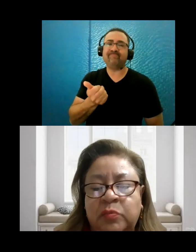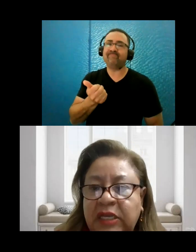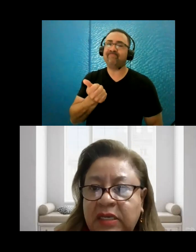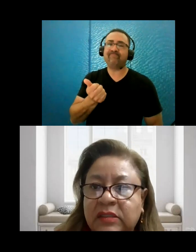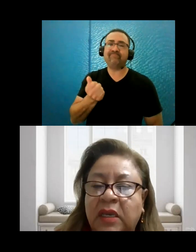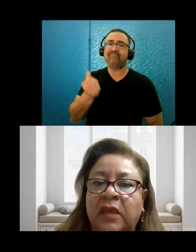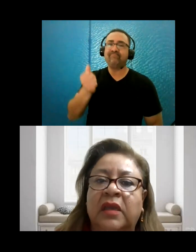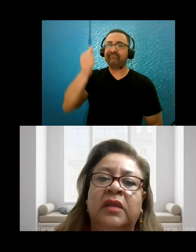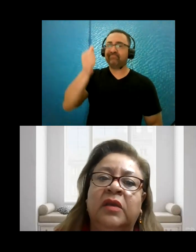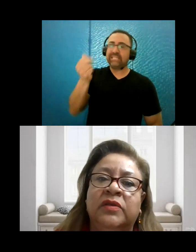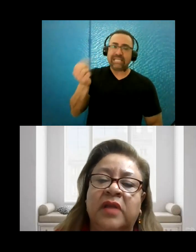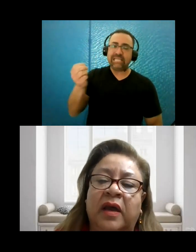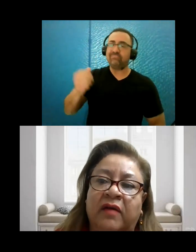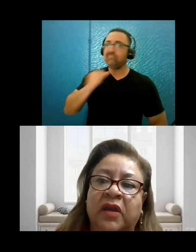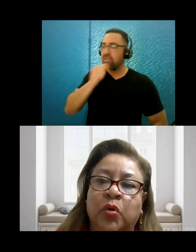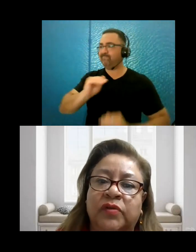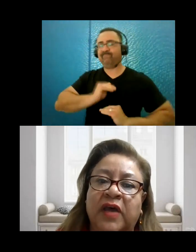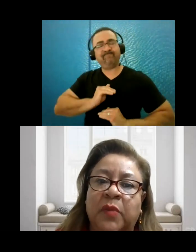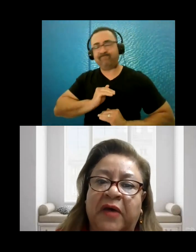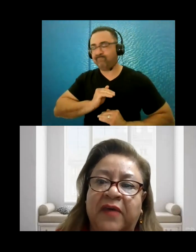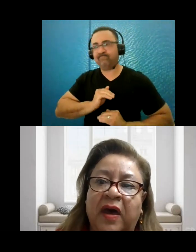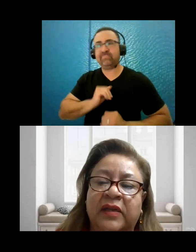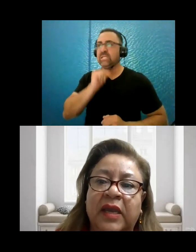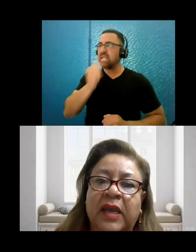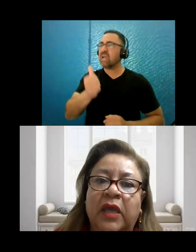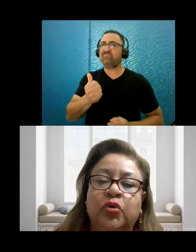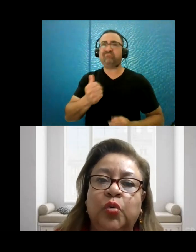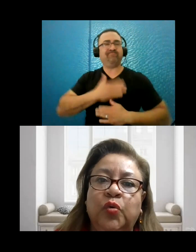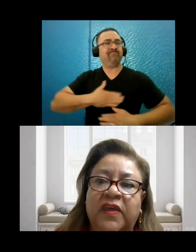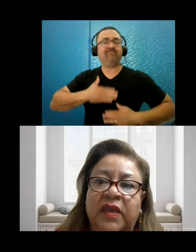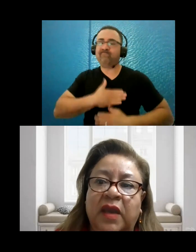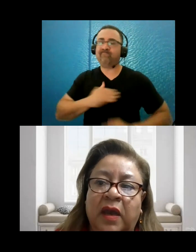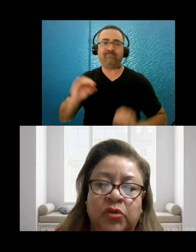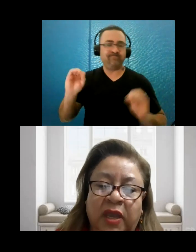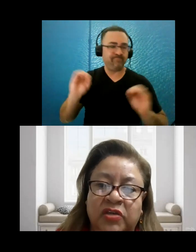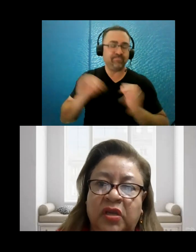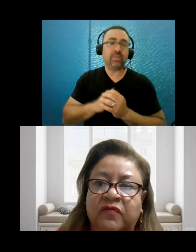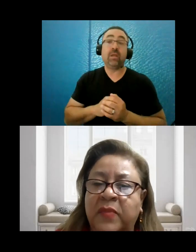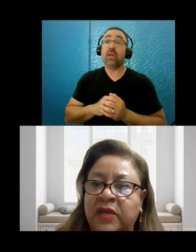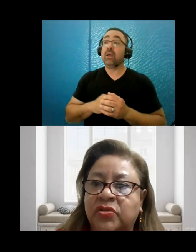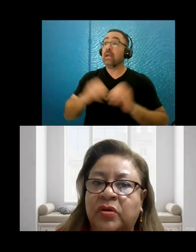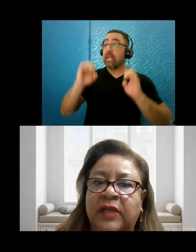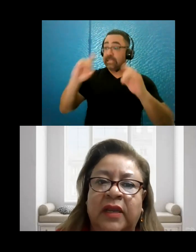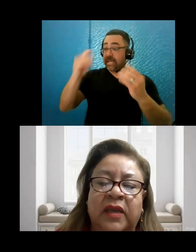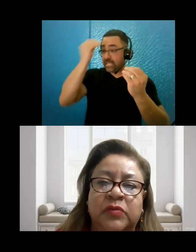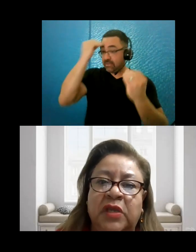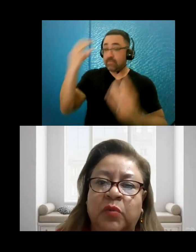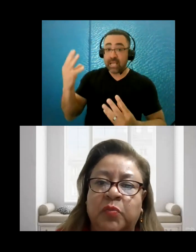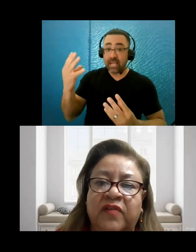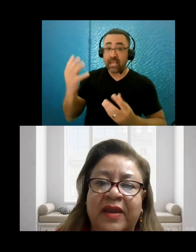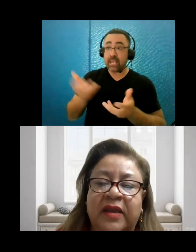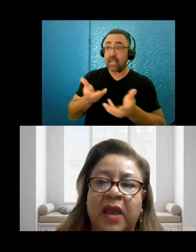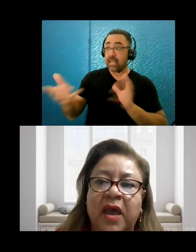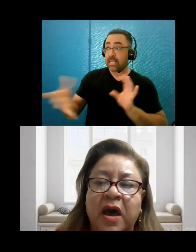he was displeased, and he was not having a good time about that. Through the education, information, and engagement